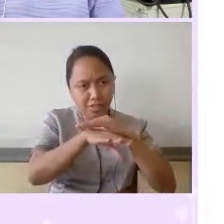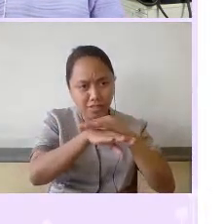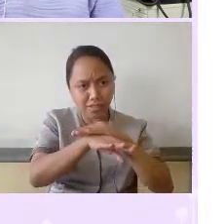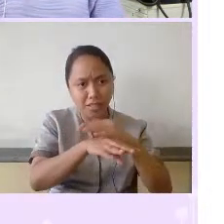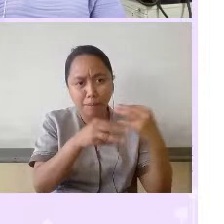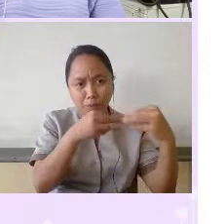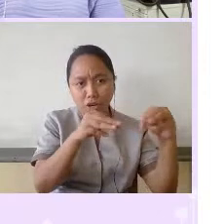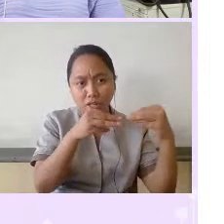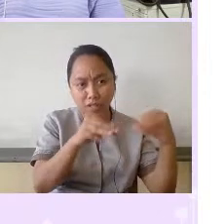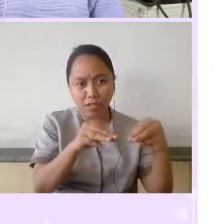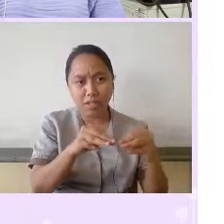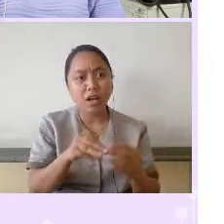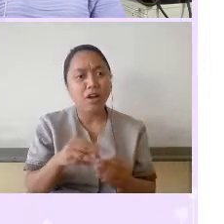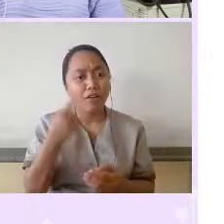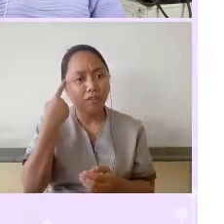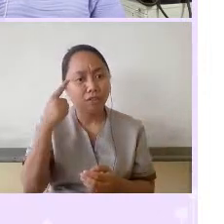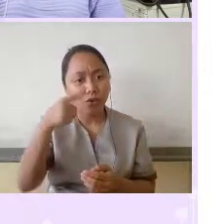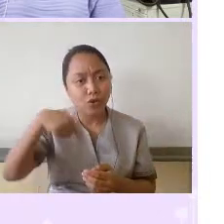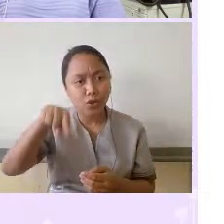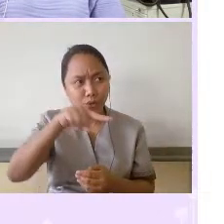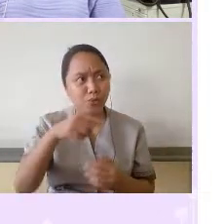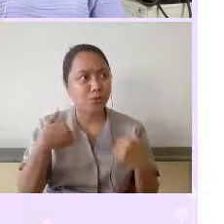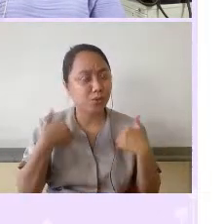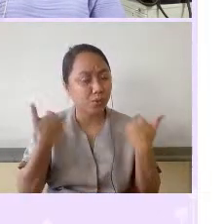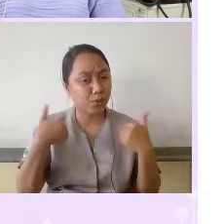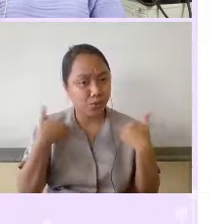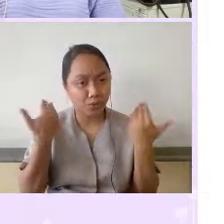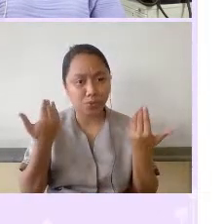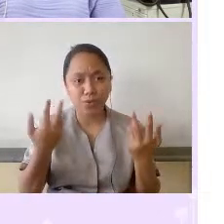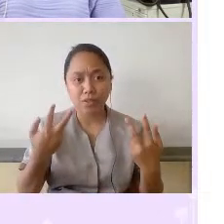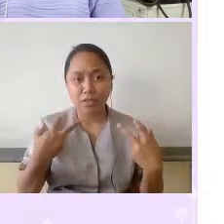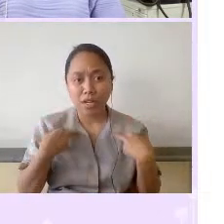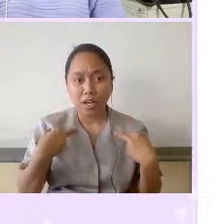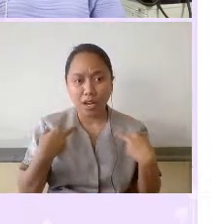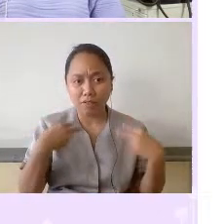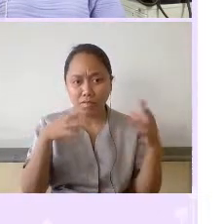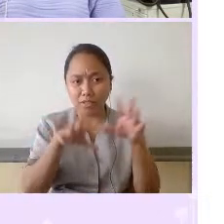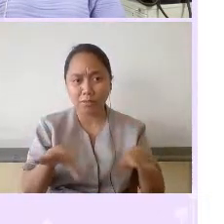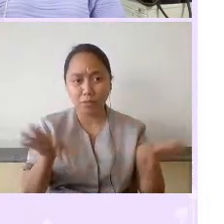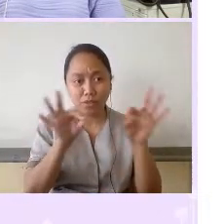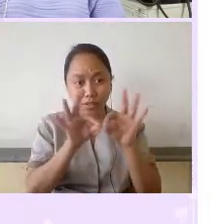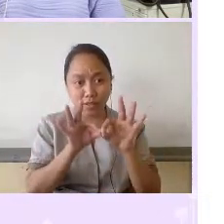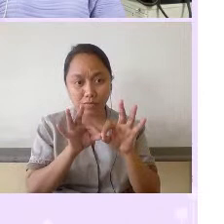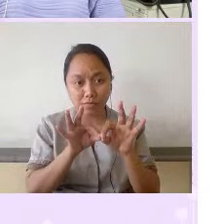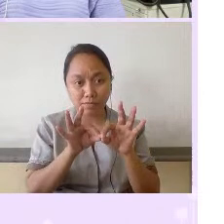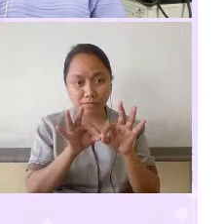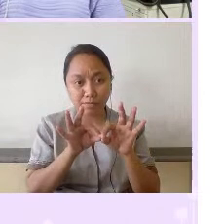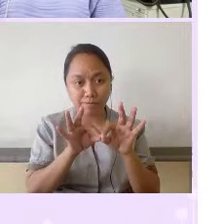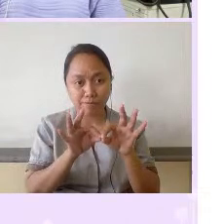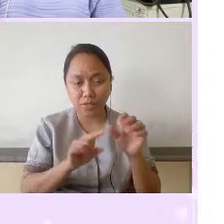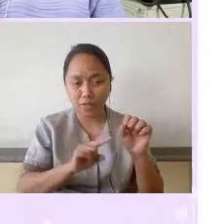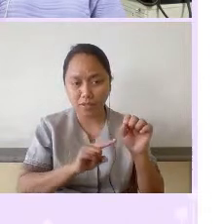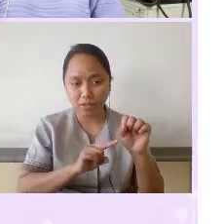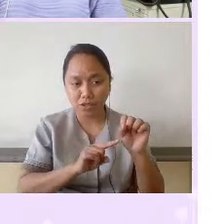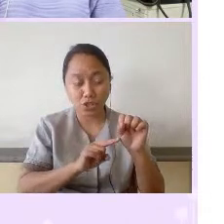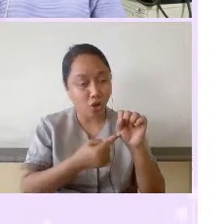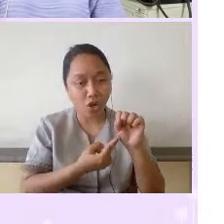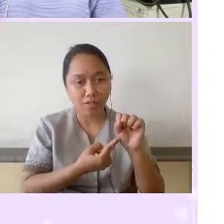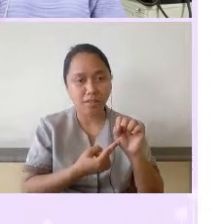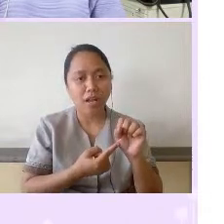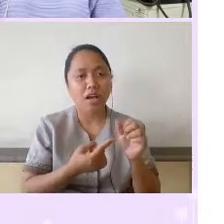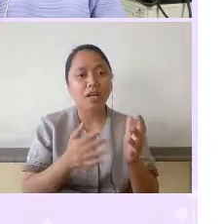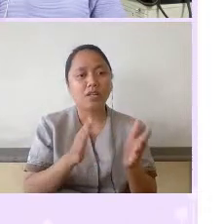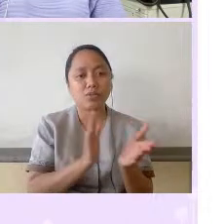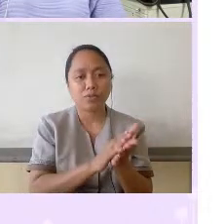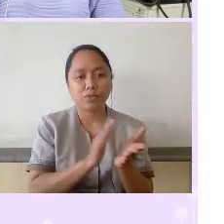So para naman po sa ating mga kabataan, lalong-lalo na yung mga gumrad po ng ating senior high school, yung